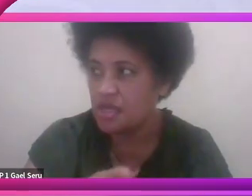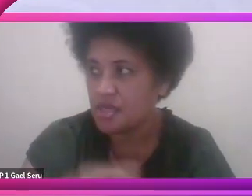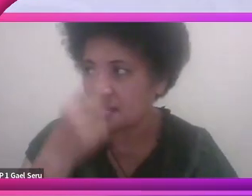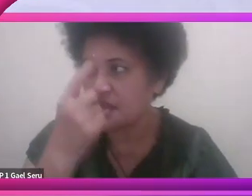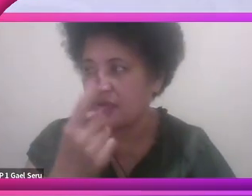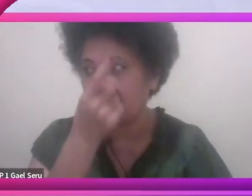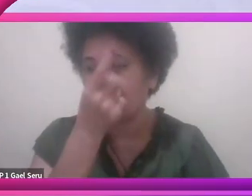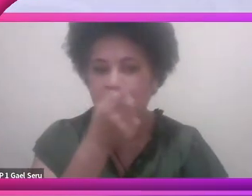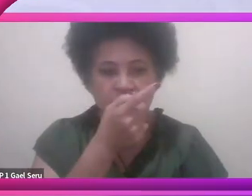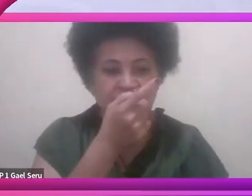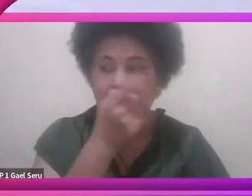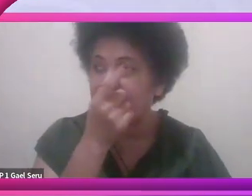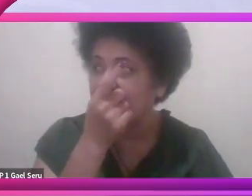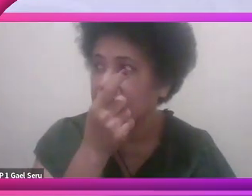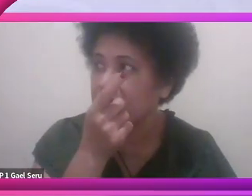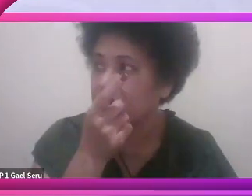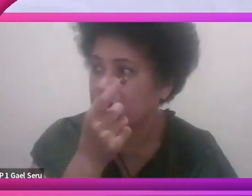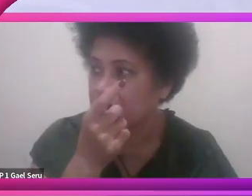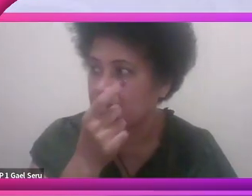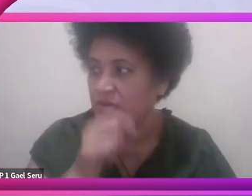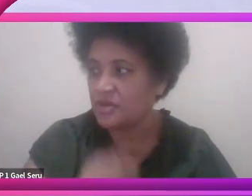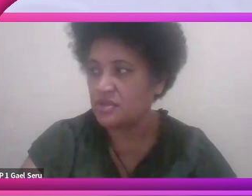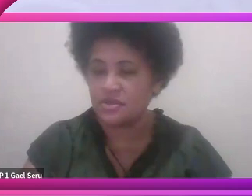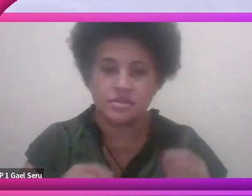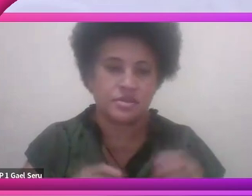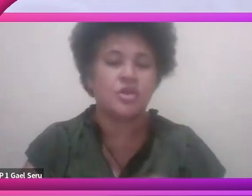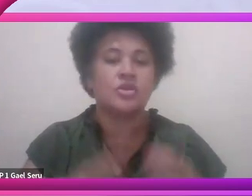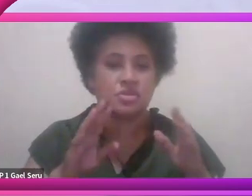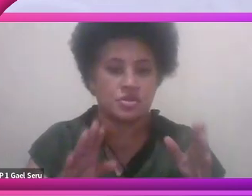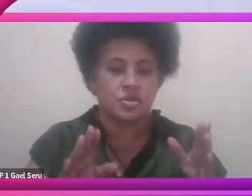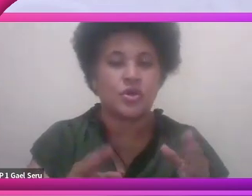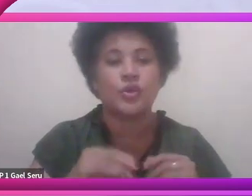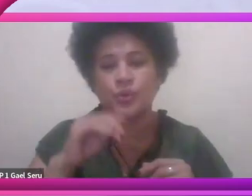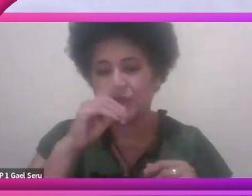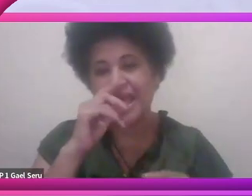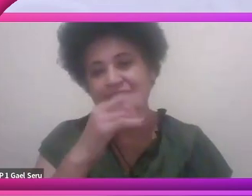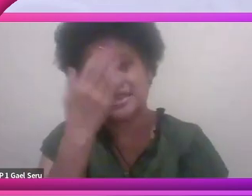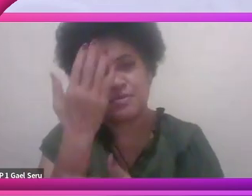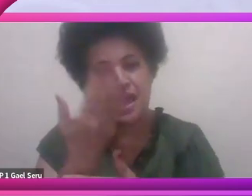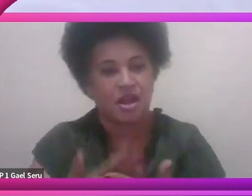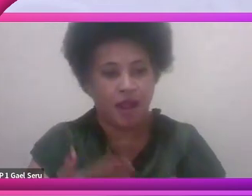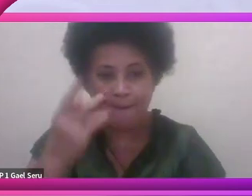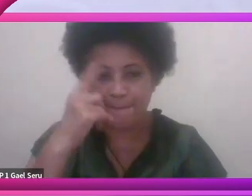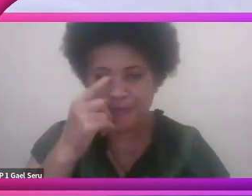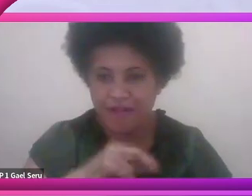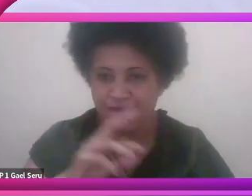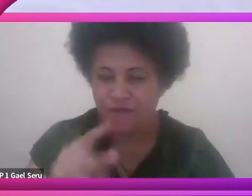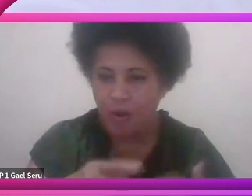be a challenging where you depend on some people's money. So this allows women to earn their money and can empower them and